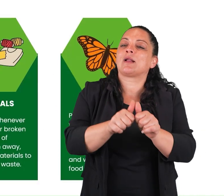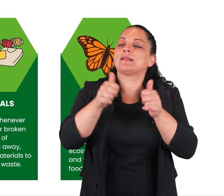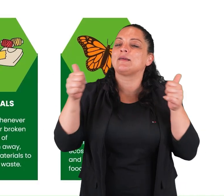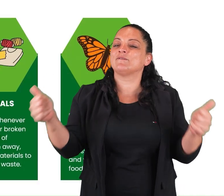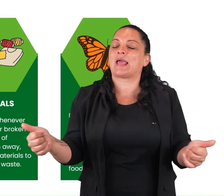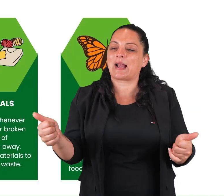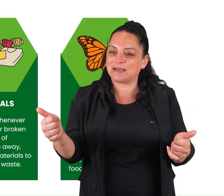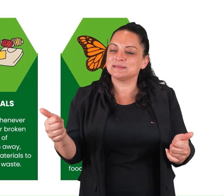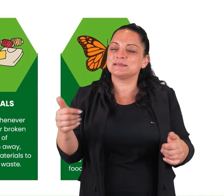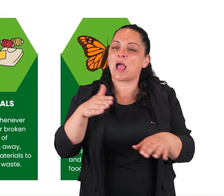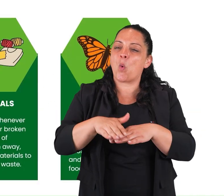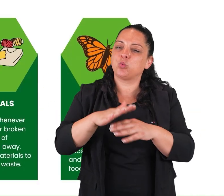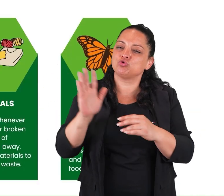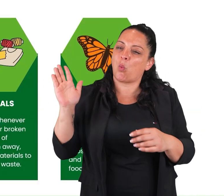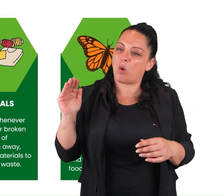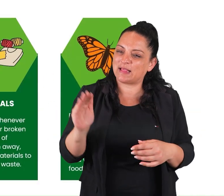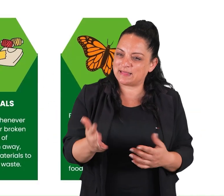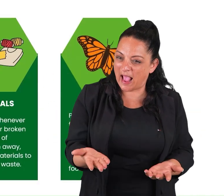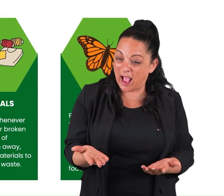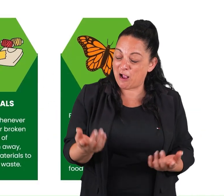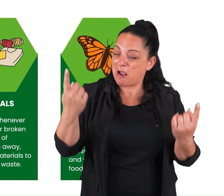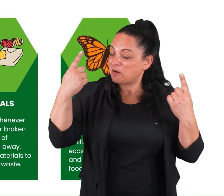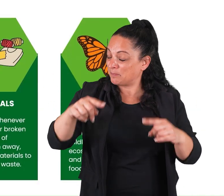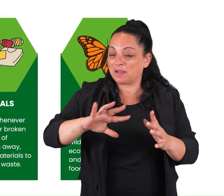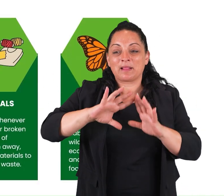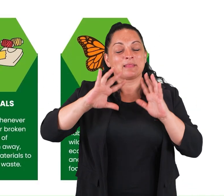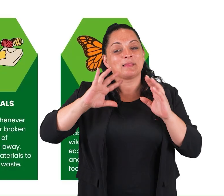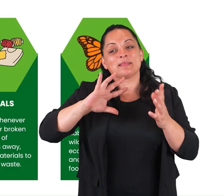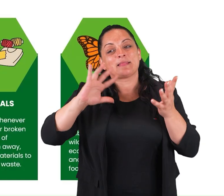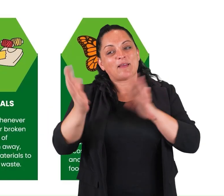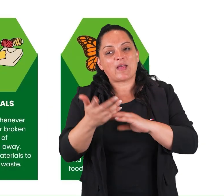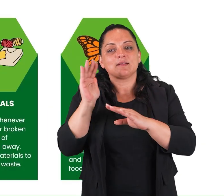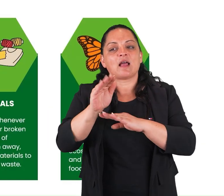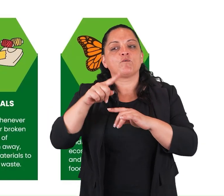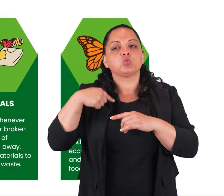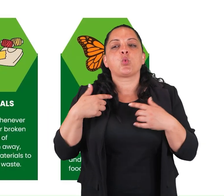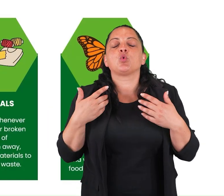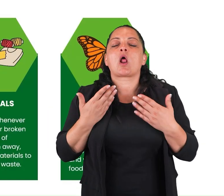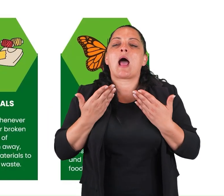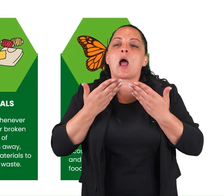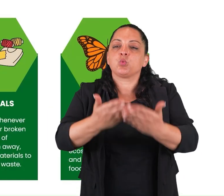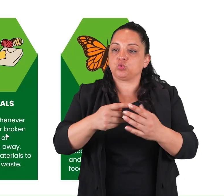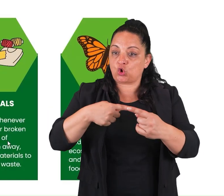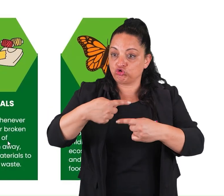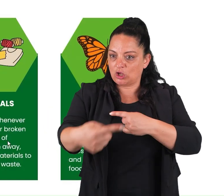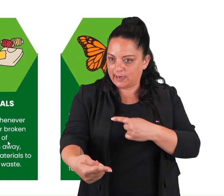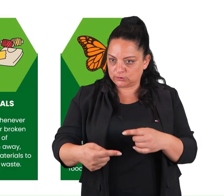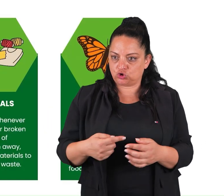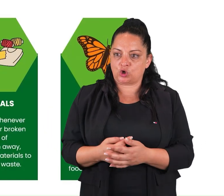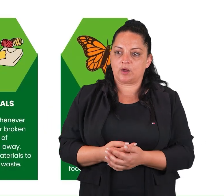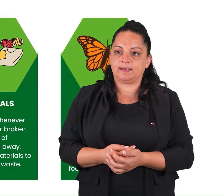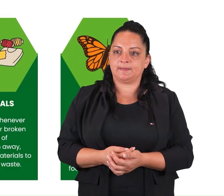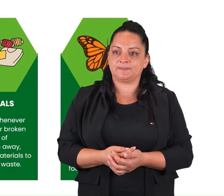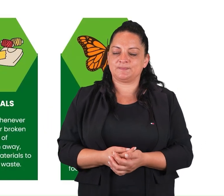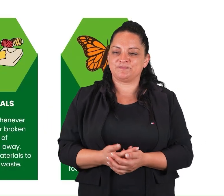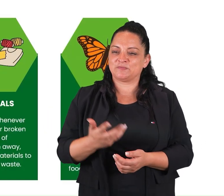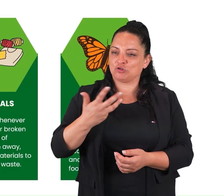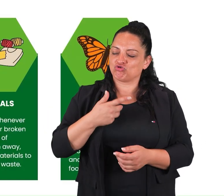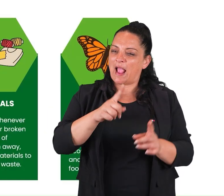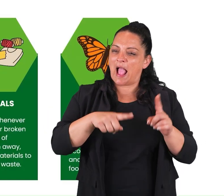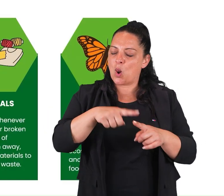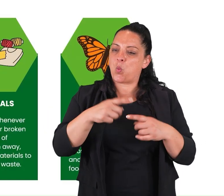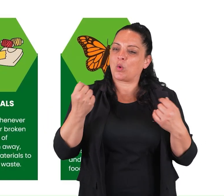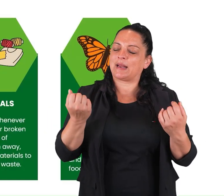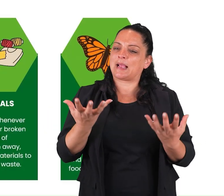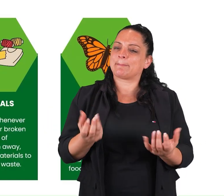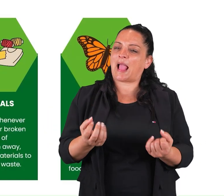make the difference in our daily habits, so we will help the future generation. Here we